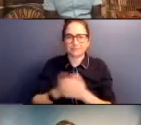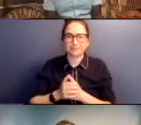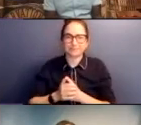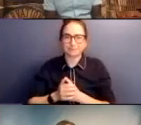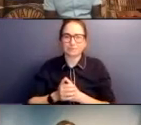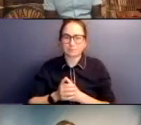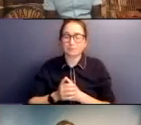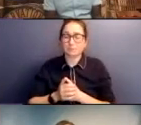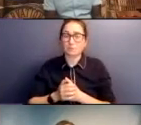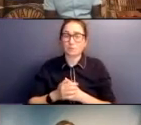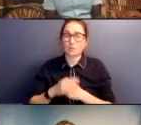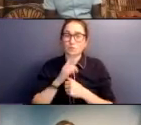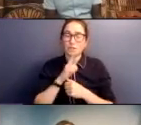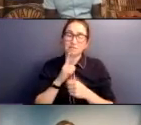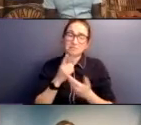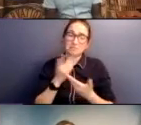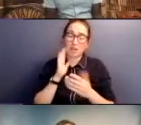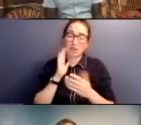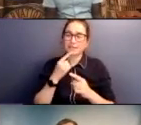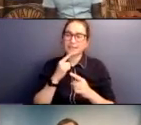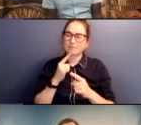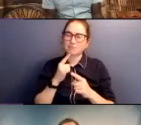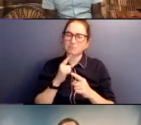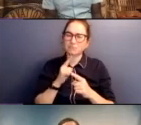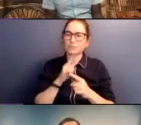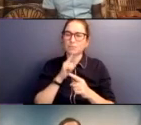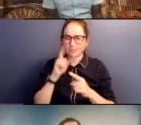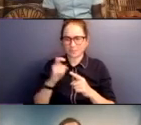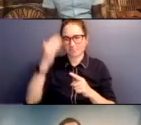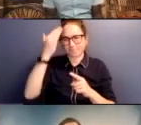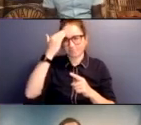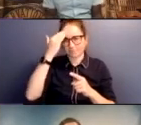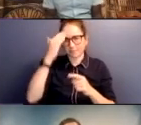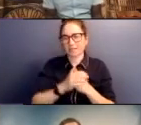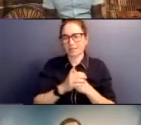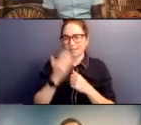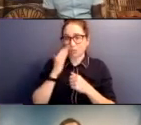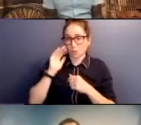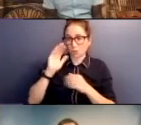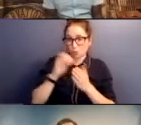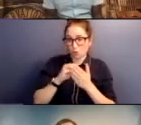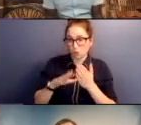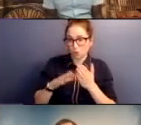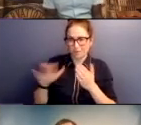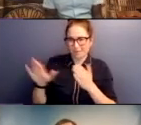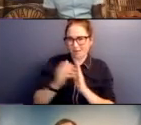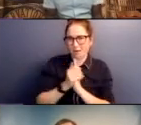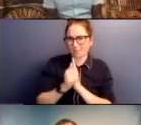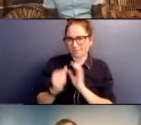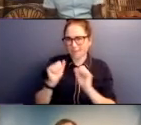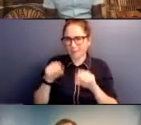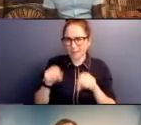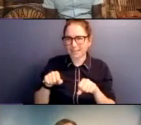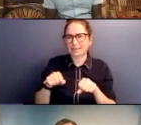And so my main thing is that you need to be very aware of which your child's ability is and how to